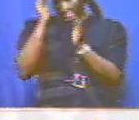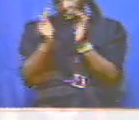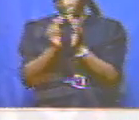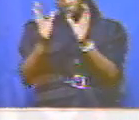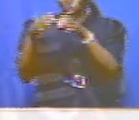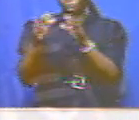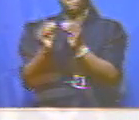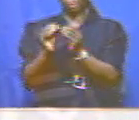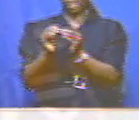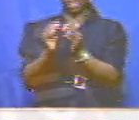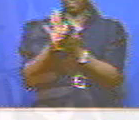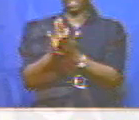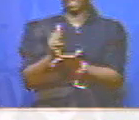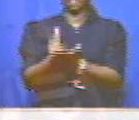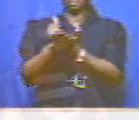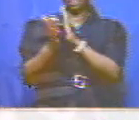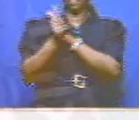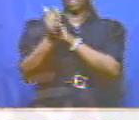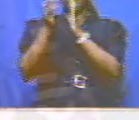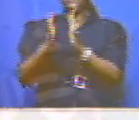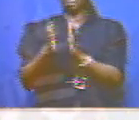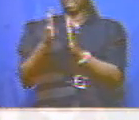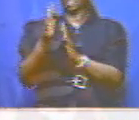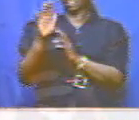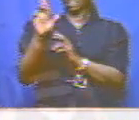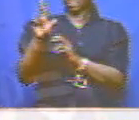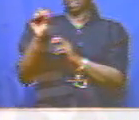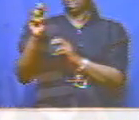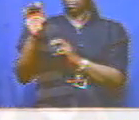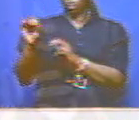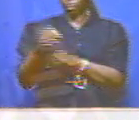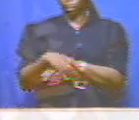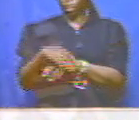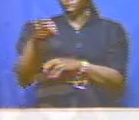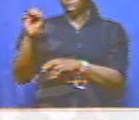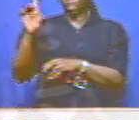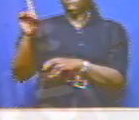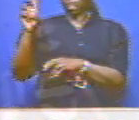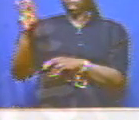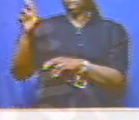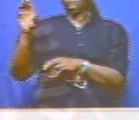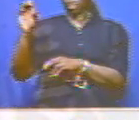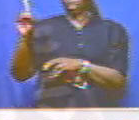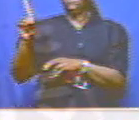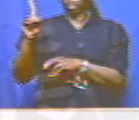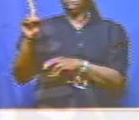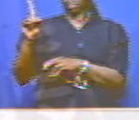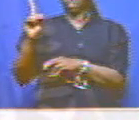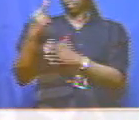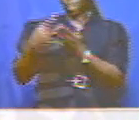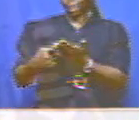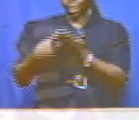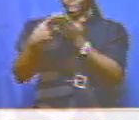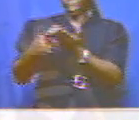with the help of an expert, and that is Rombo, Edward Rombo. And we did thrash out quite a bit of discussion